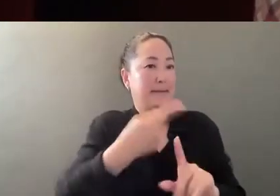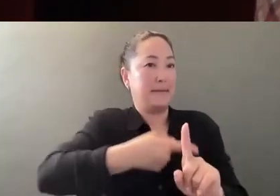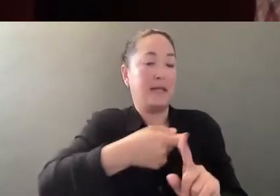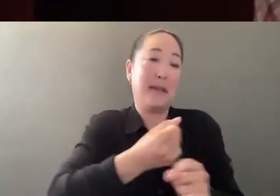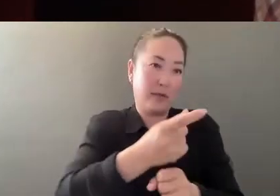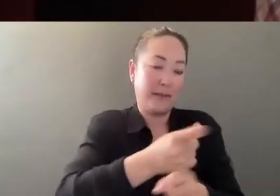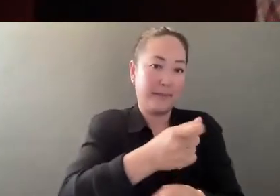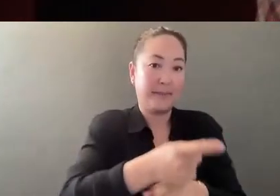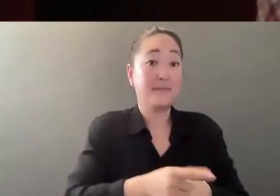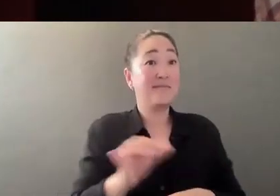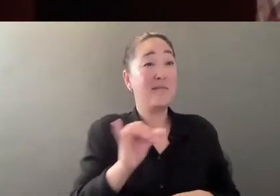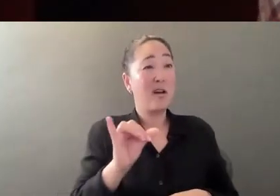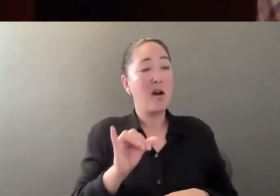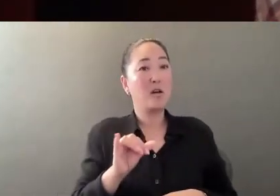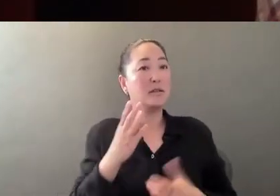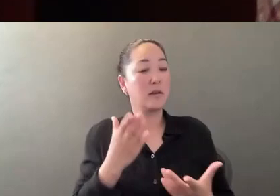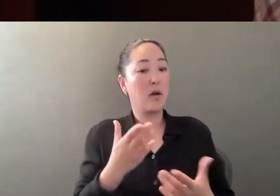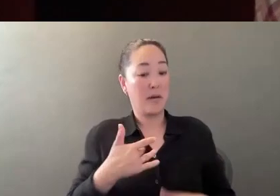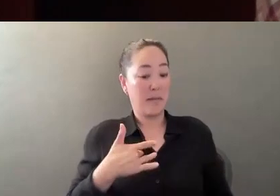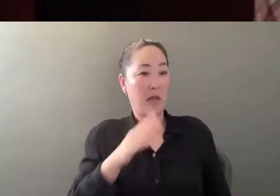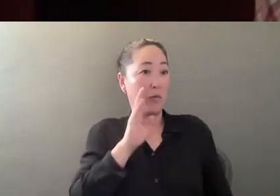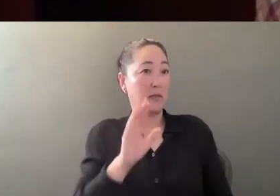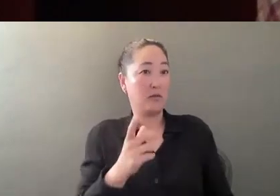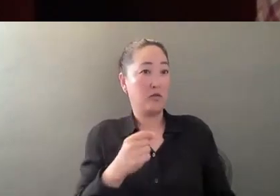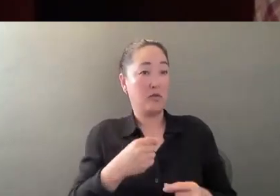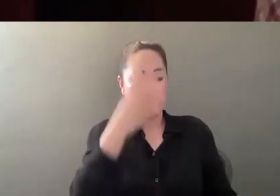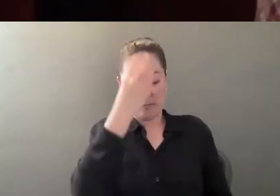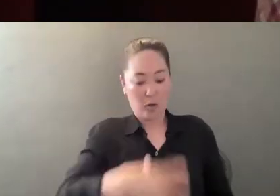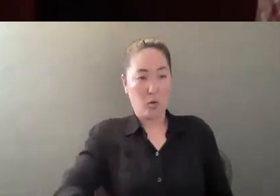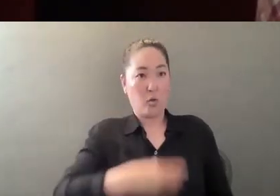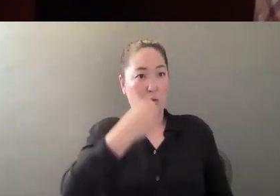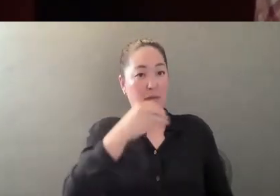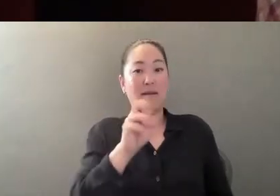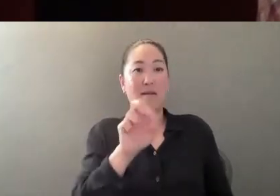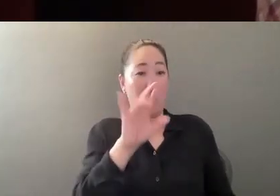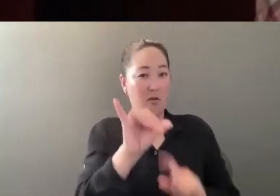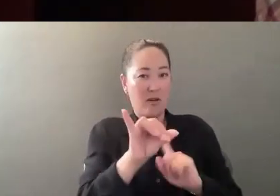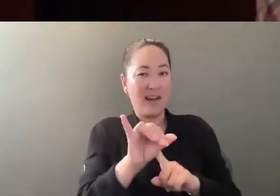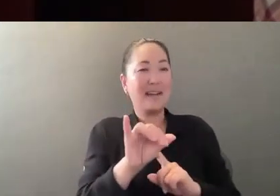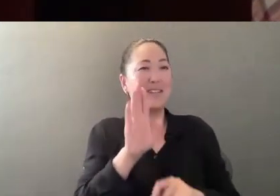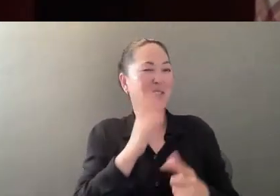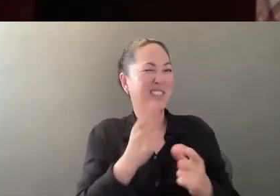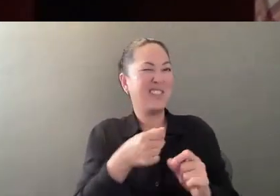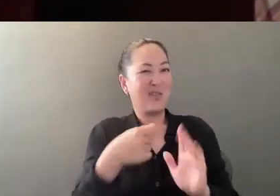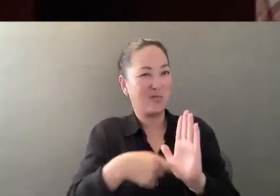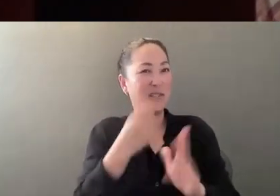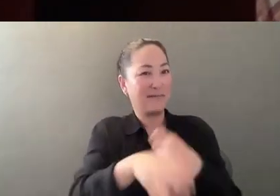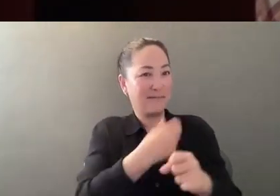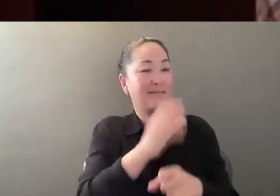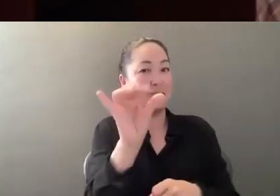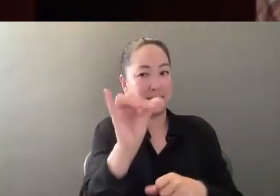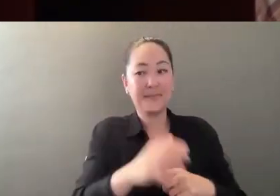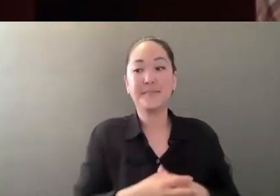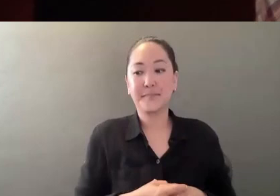imaging, usually MRI in our practice, but it's some form of imaging once a year. Recognizing that, you